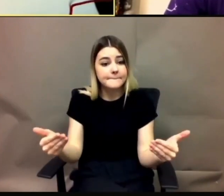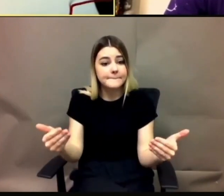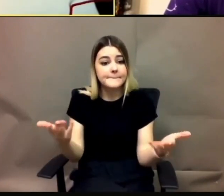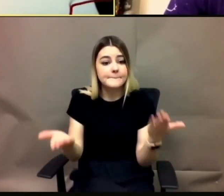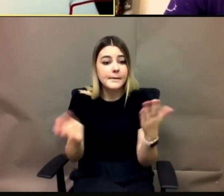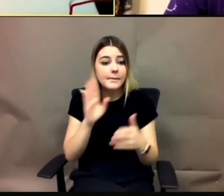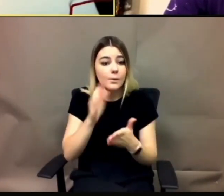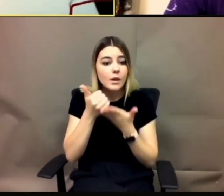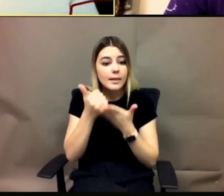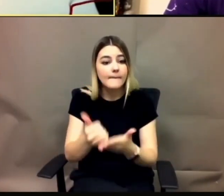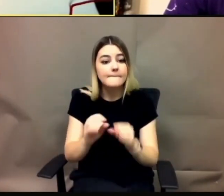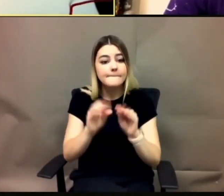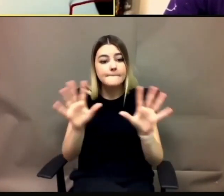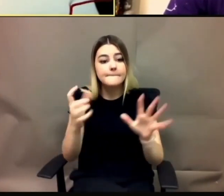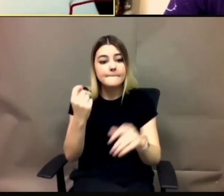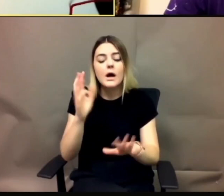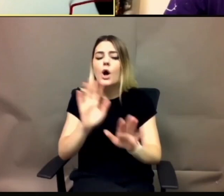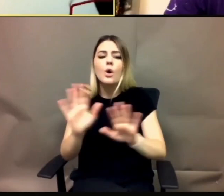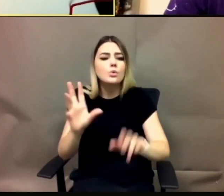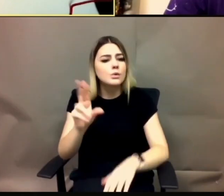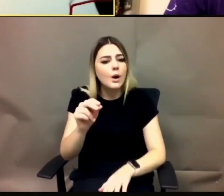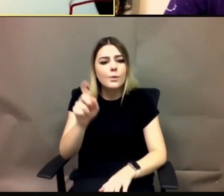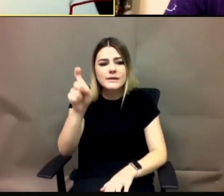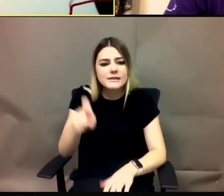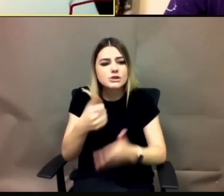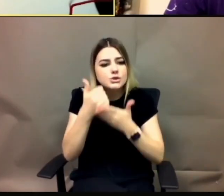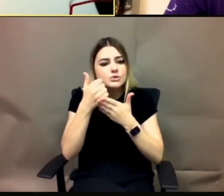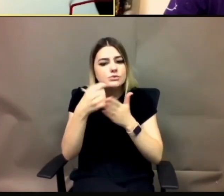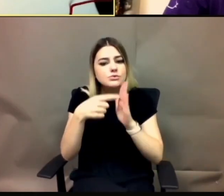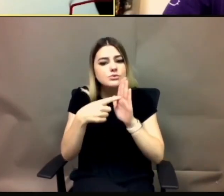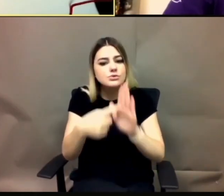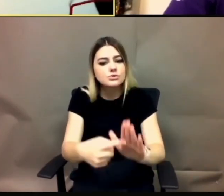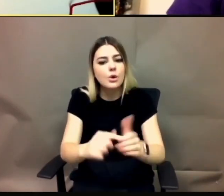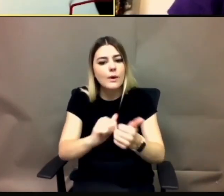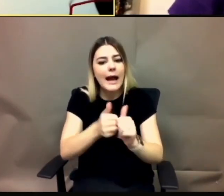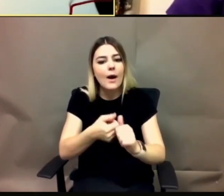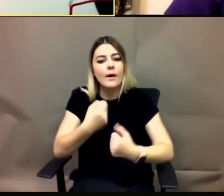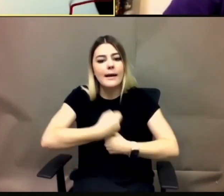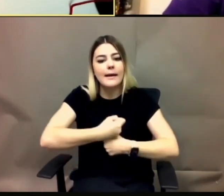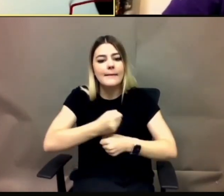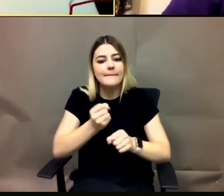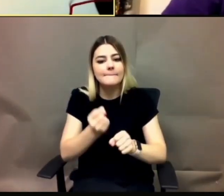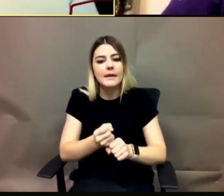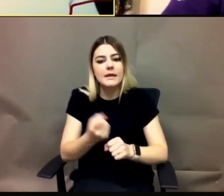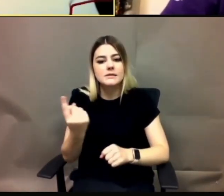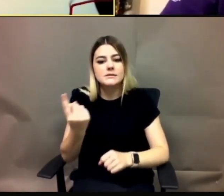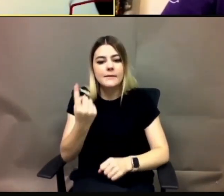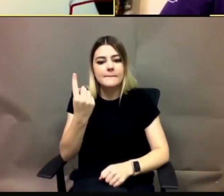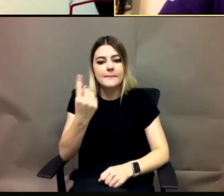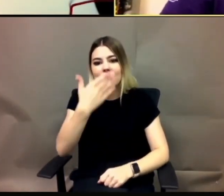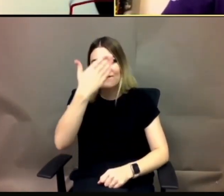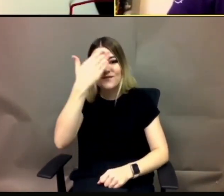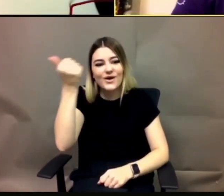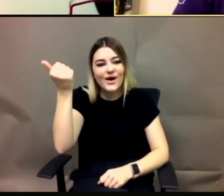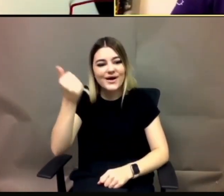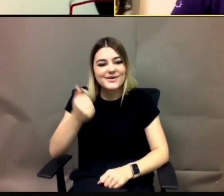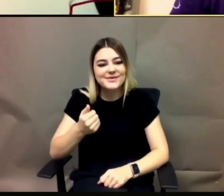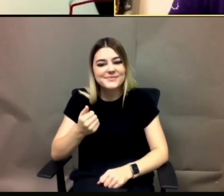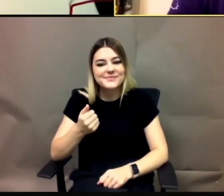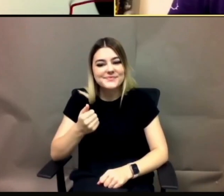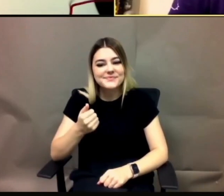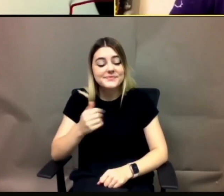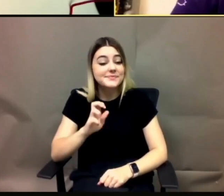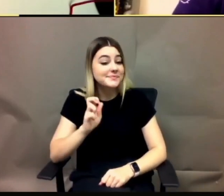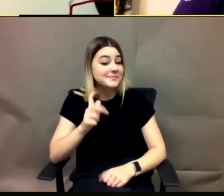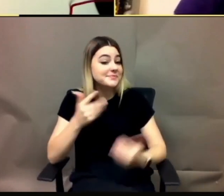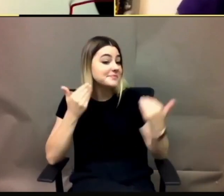about, no, we have to show how I made a counter thingy. I totally forgot. I made a counter app too. Okay, let's